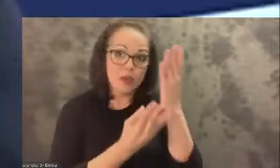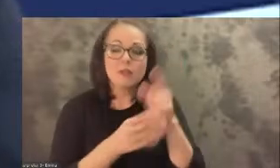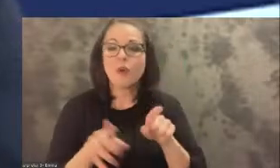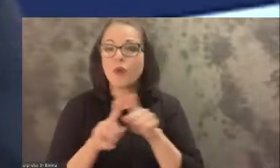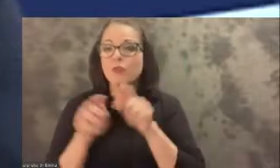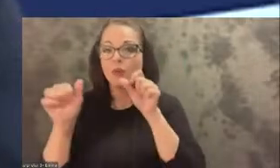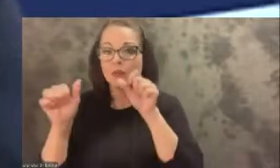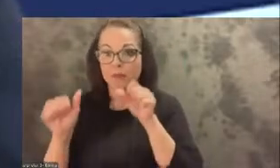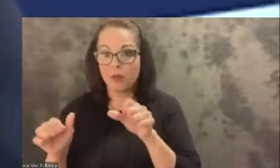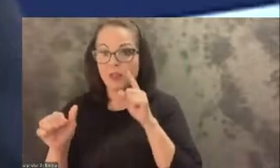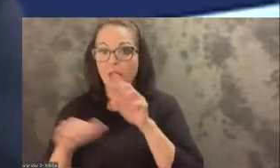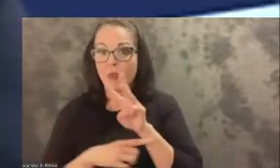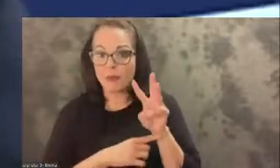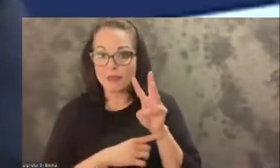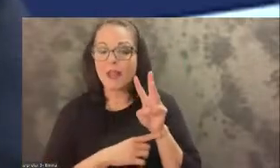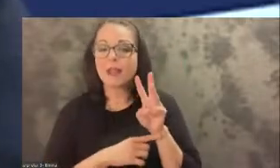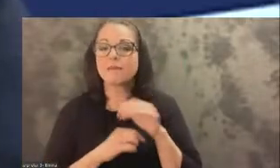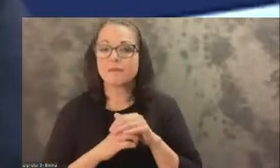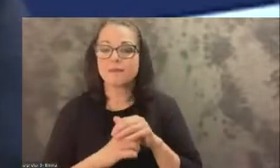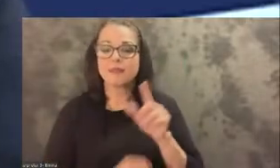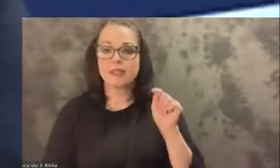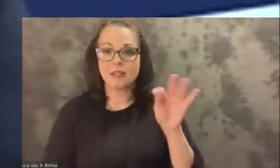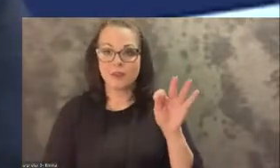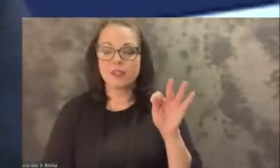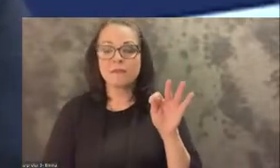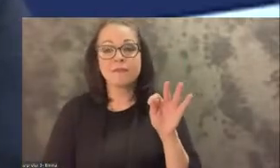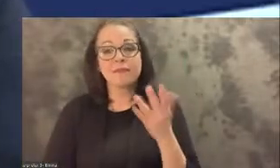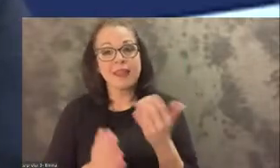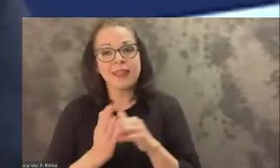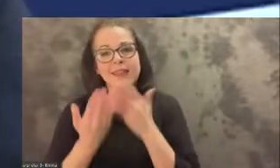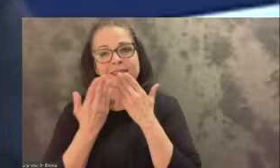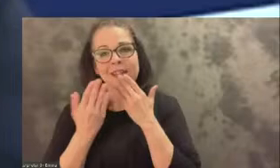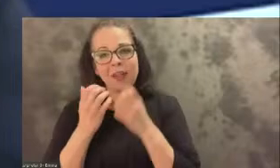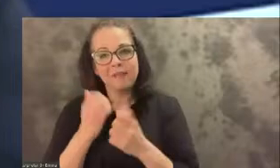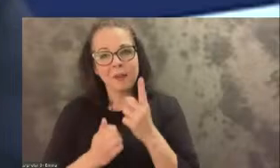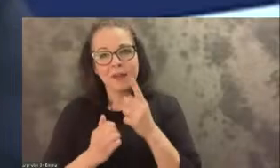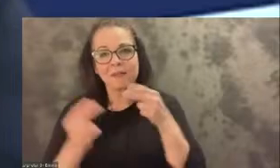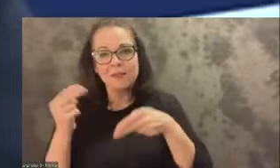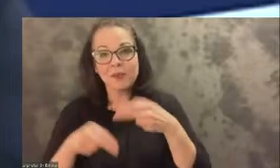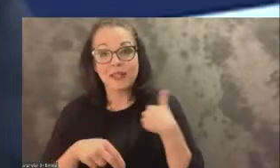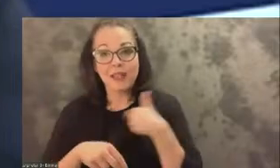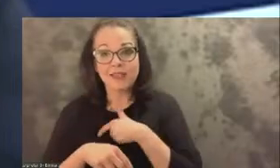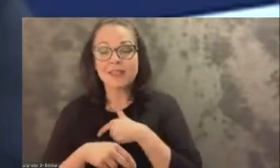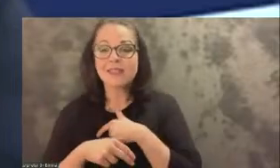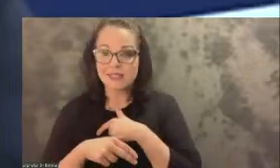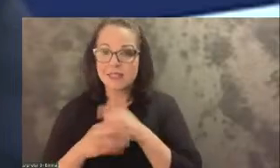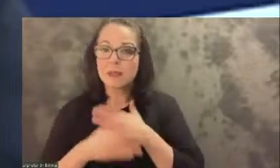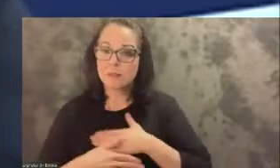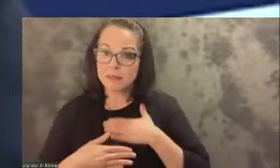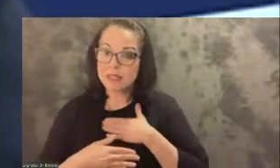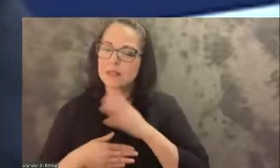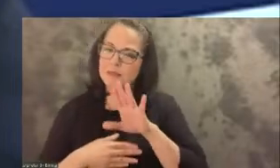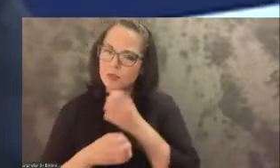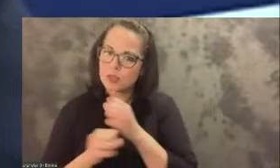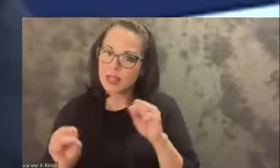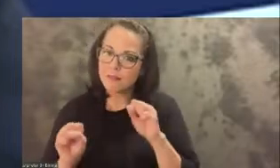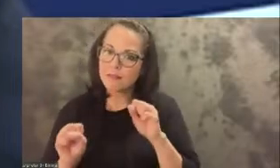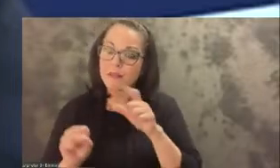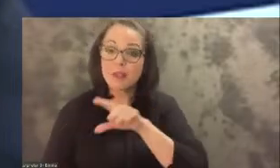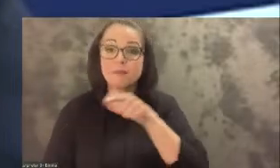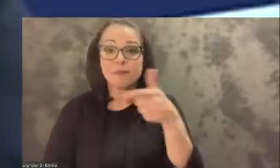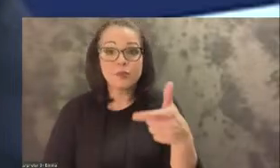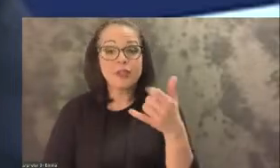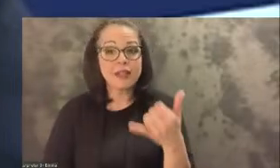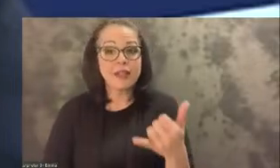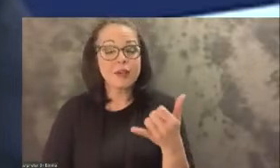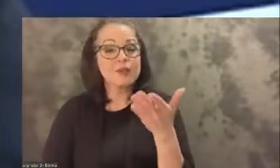force website. So once again, thank you everyone for joining. Please be safe. I'll turn it back over